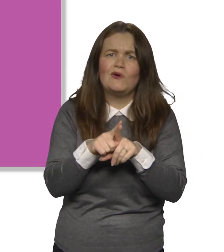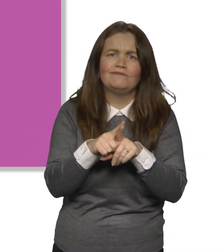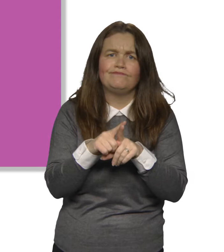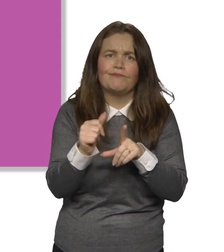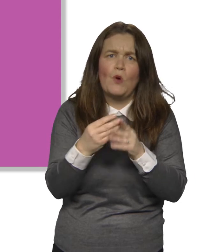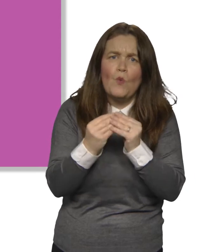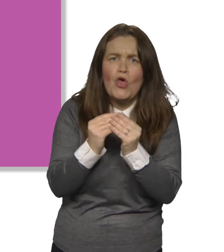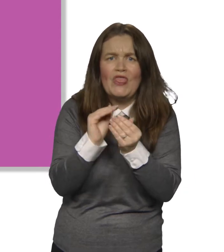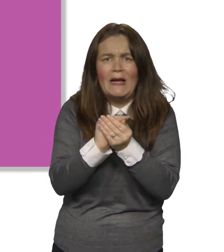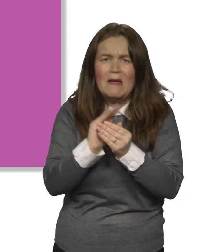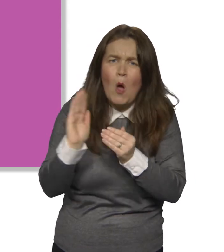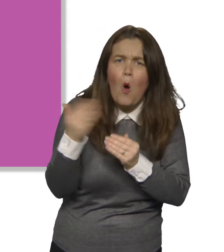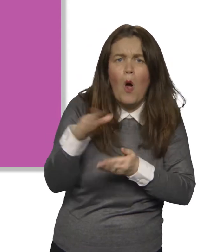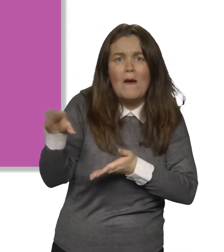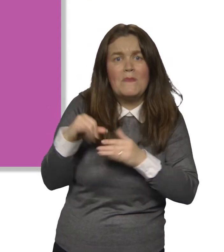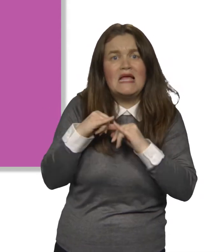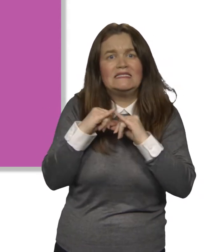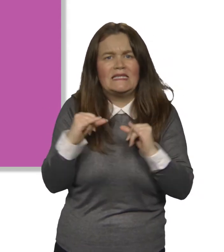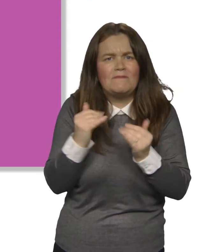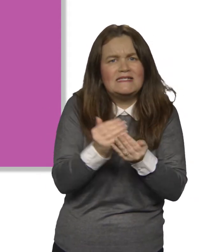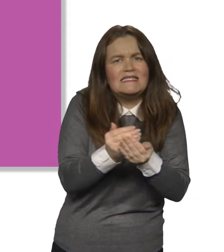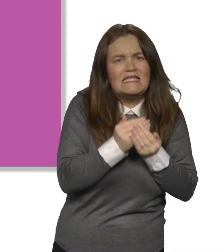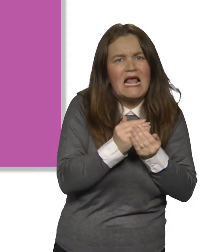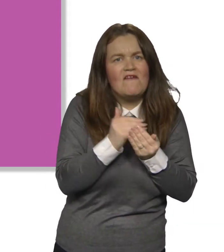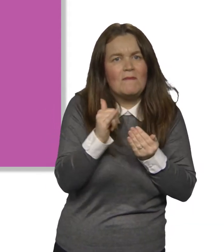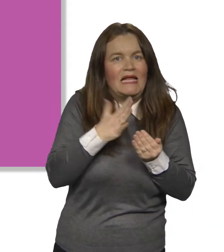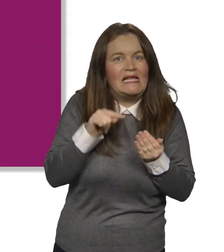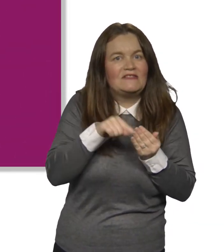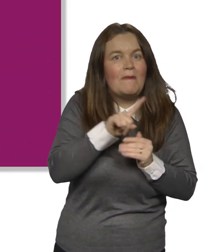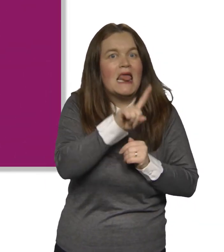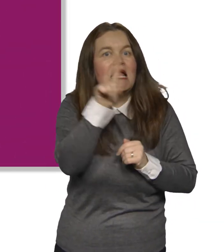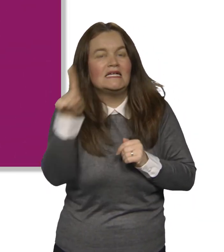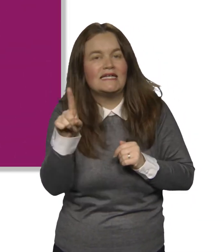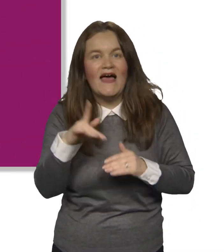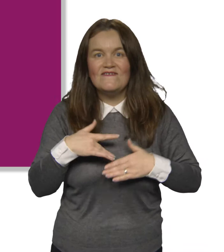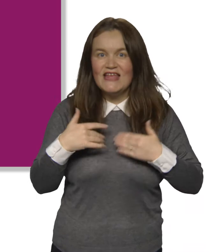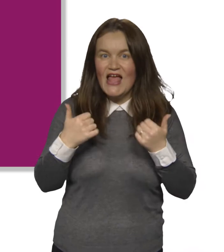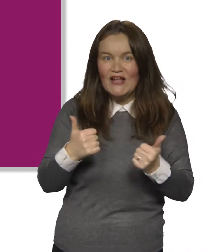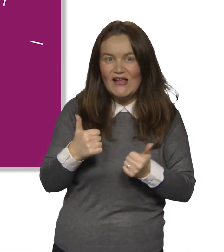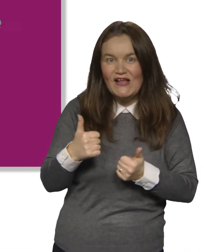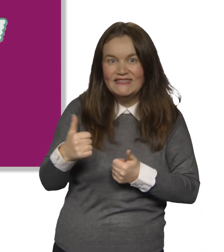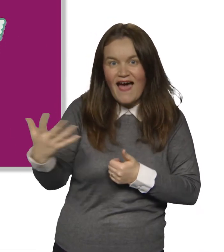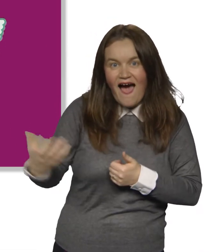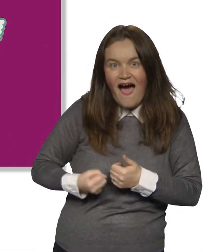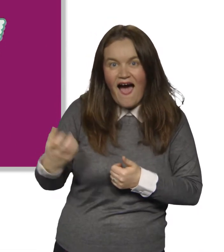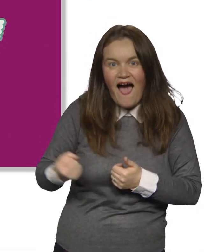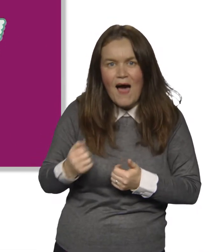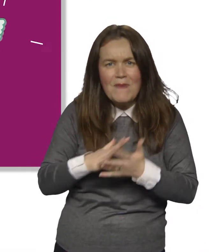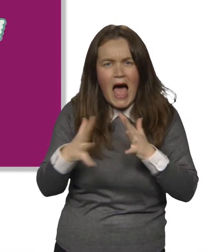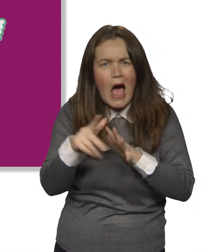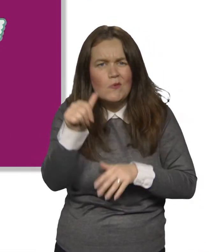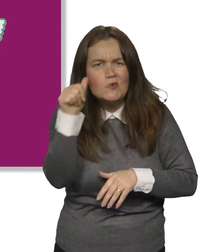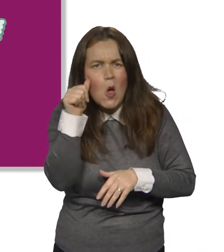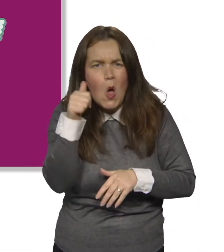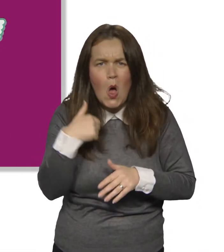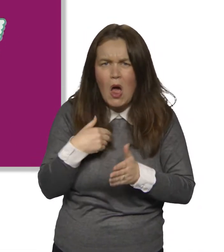somewhere safe, in case you need them later on. It feels good earning all that cash, but how will you know if you're paying